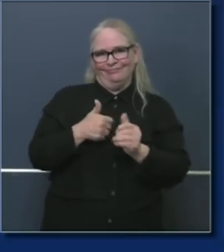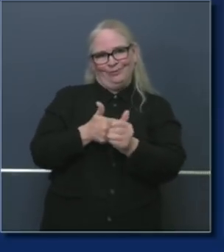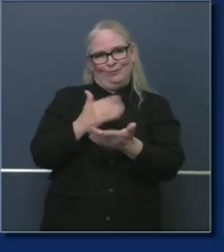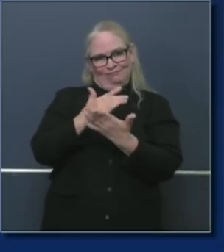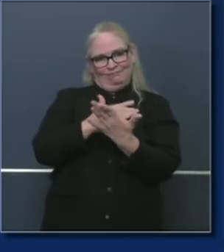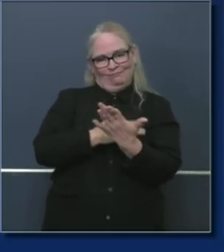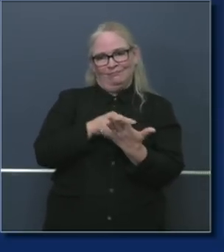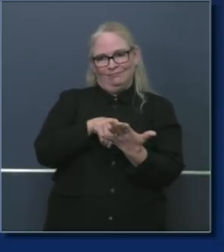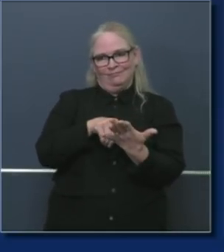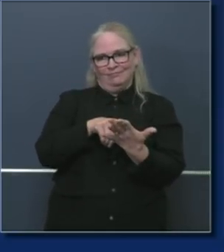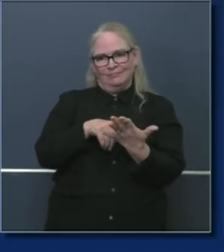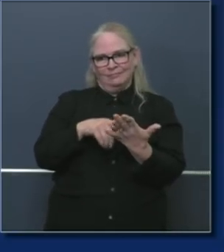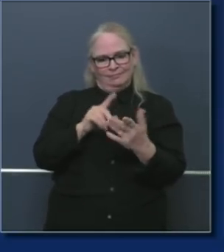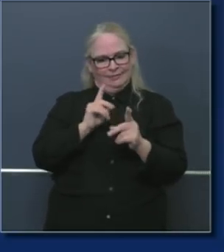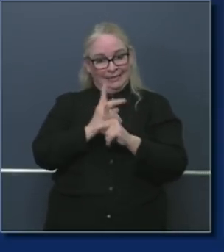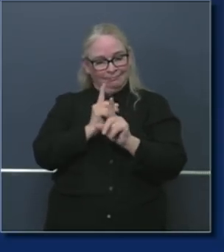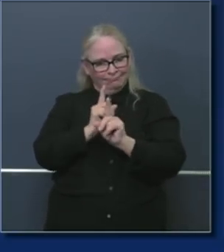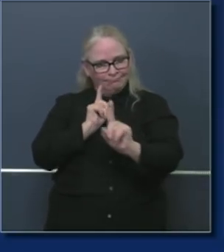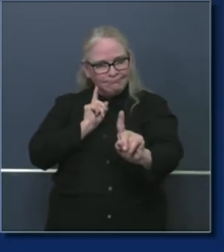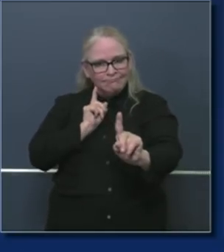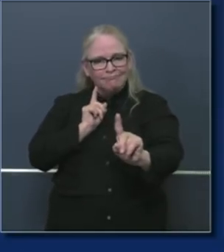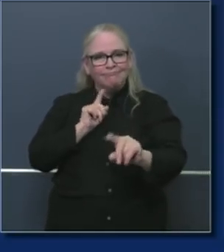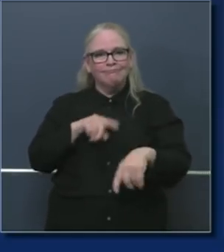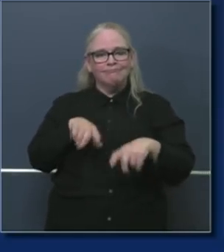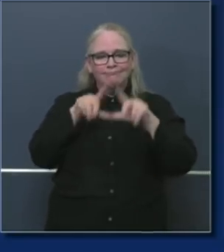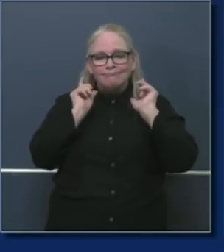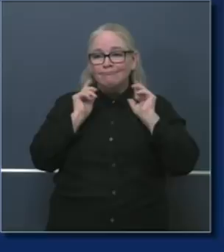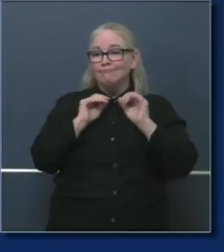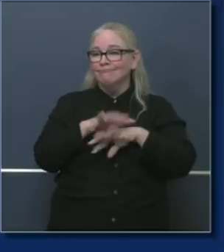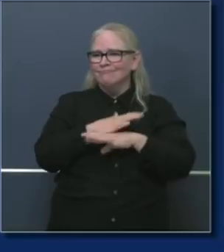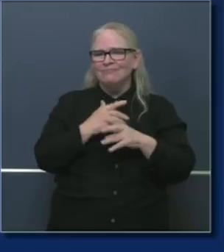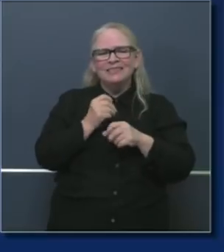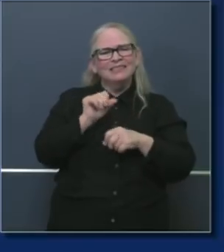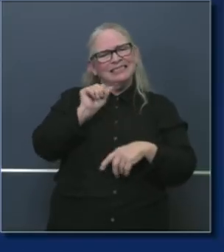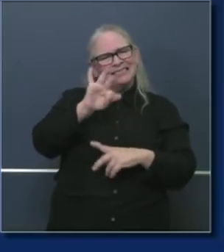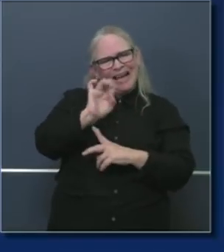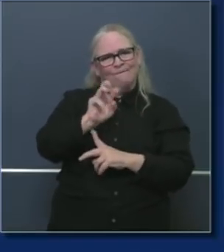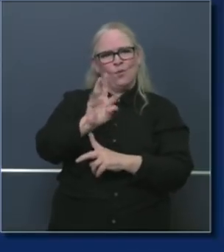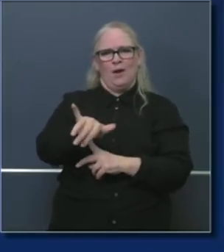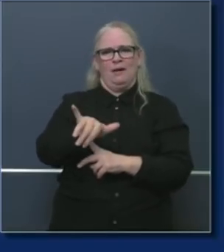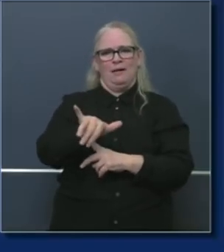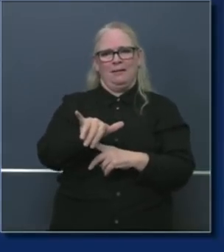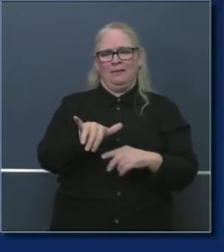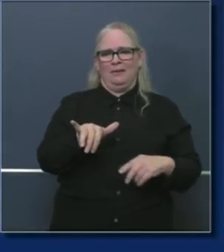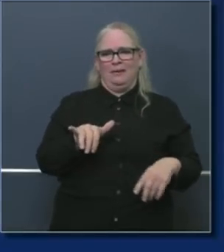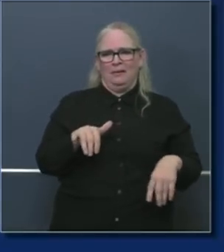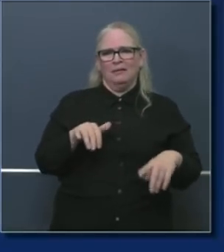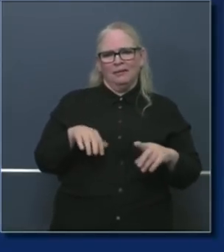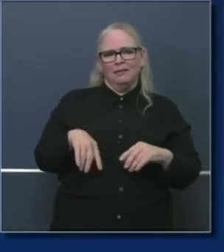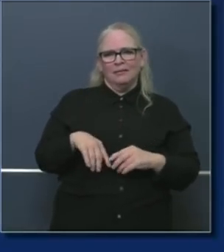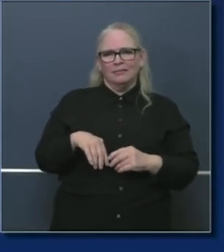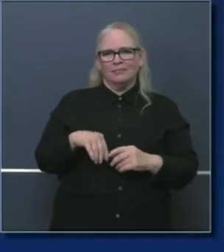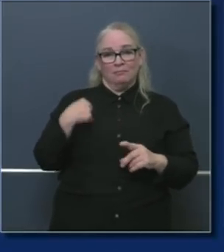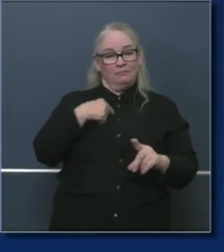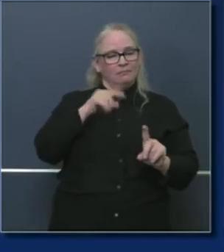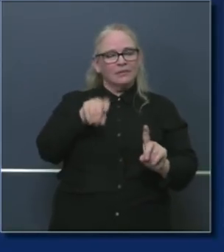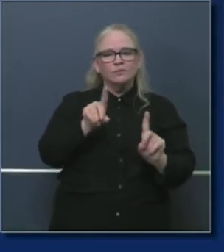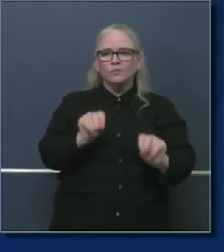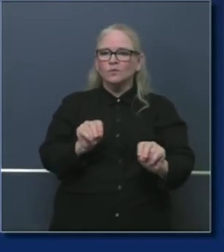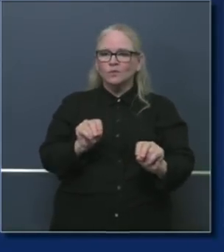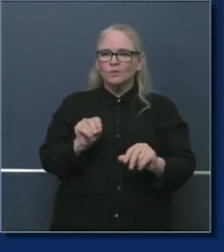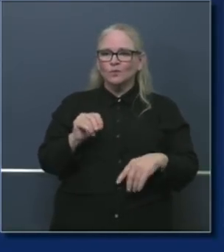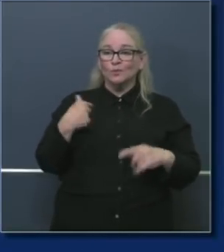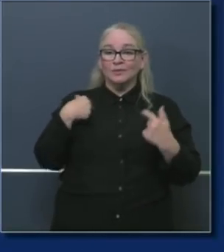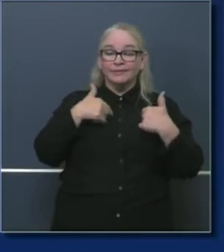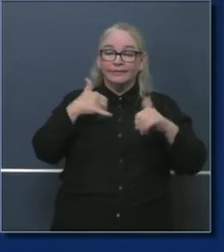way with the safest conditions that we can create during this COVID-19 period.